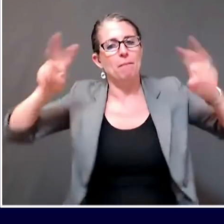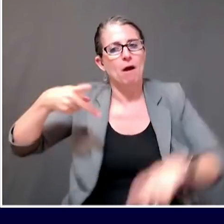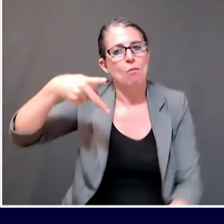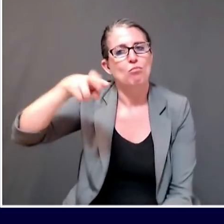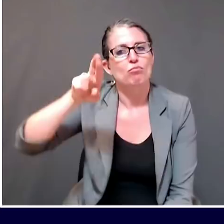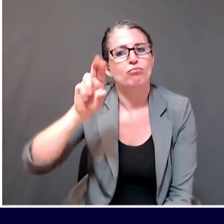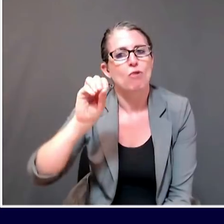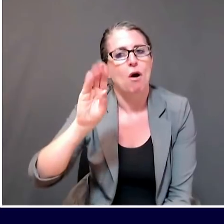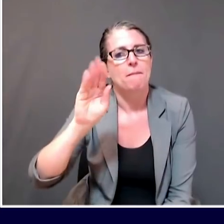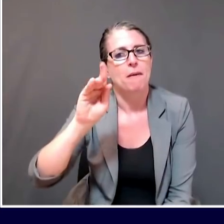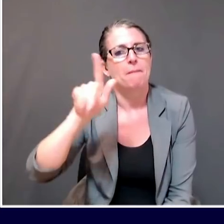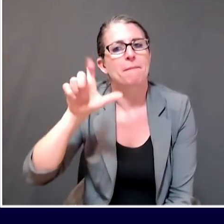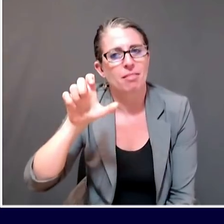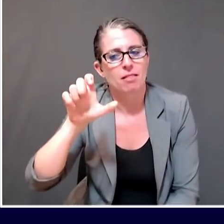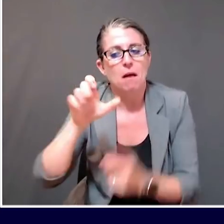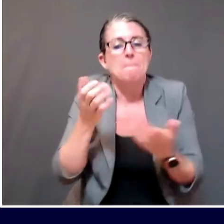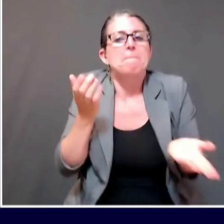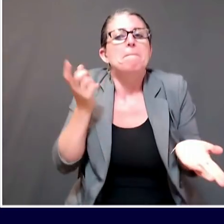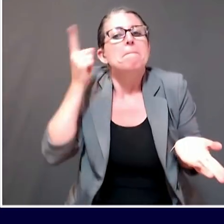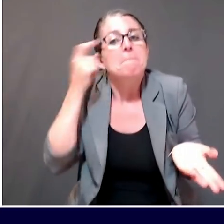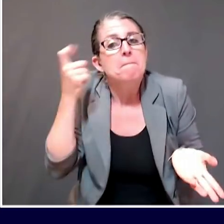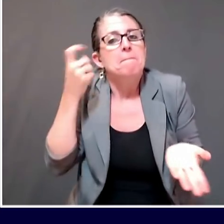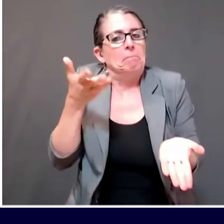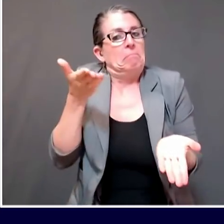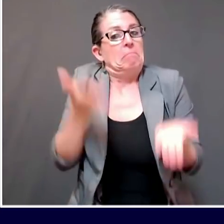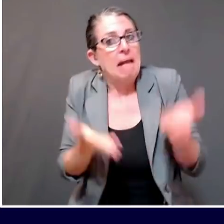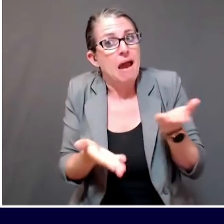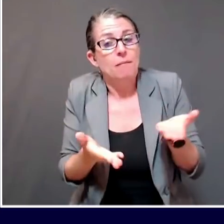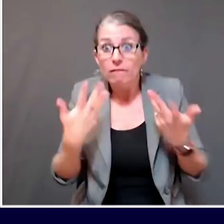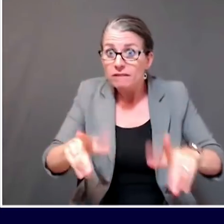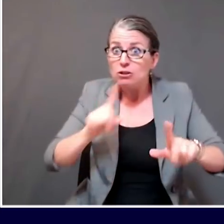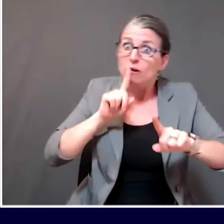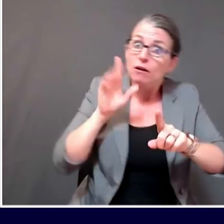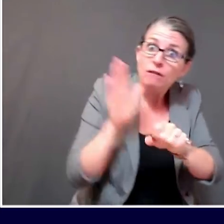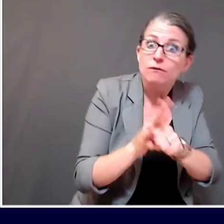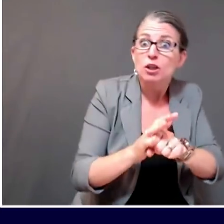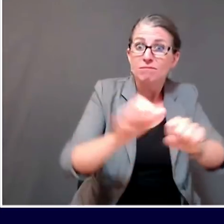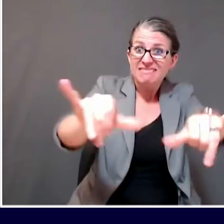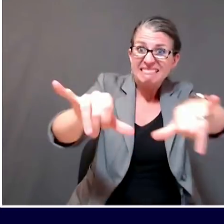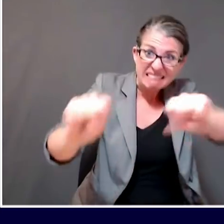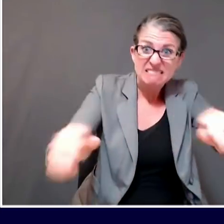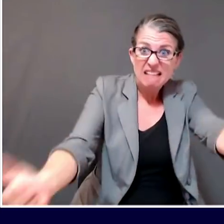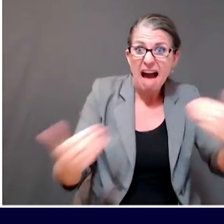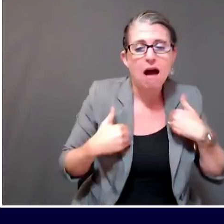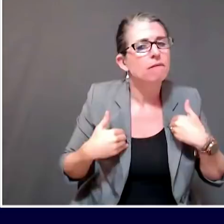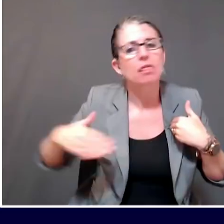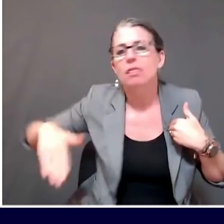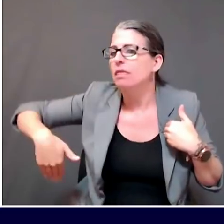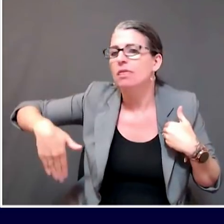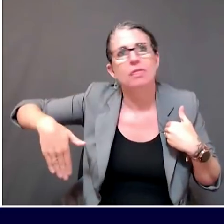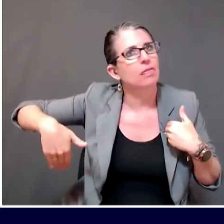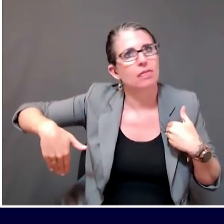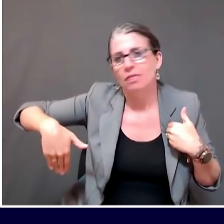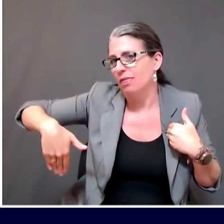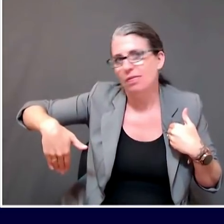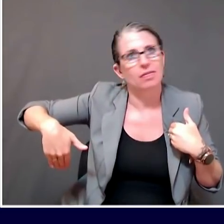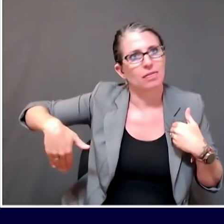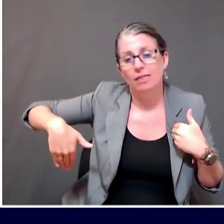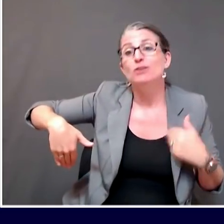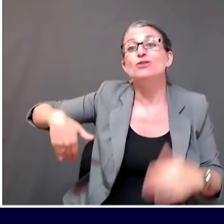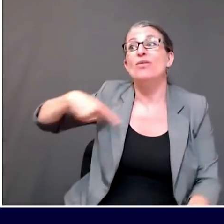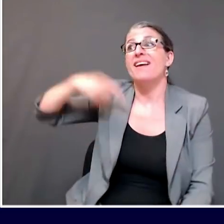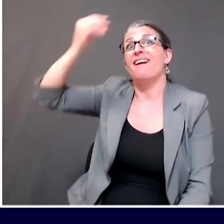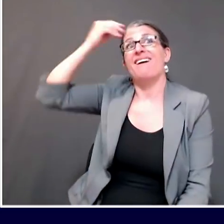But we also recommend that any case that tests positive through this antigen test